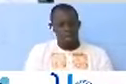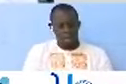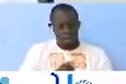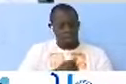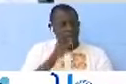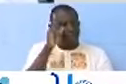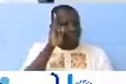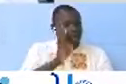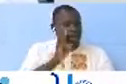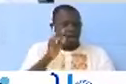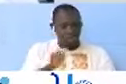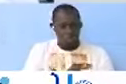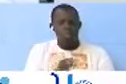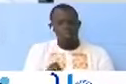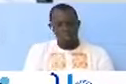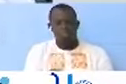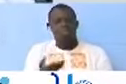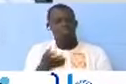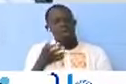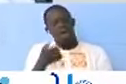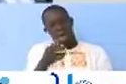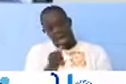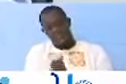My father rears animals.